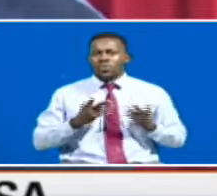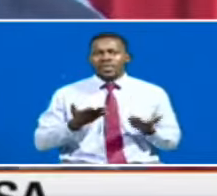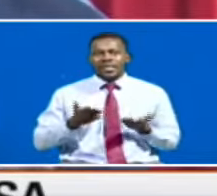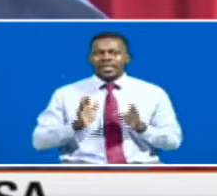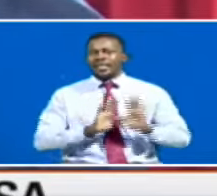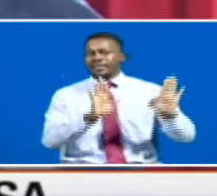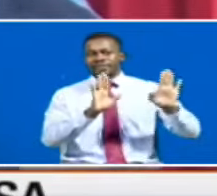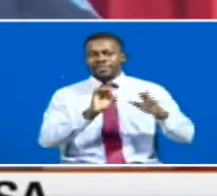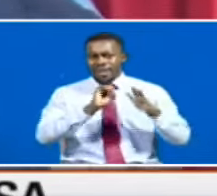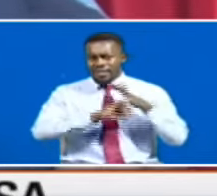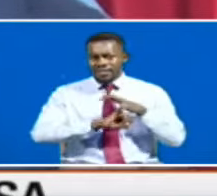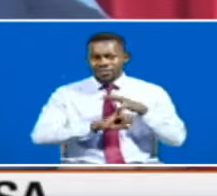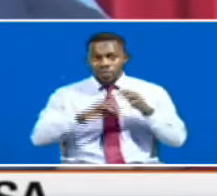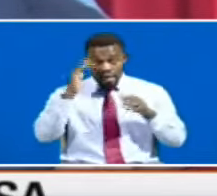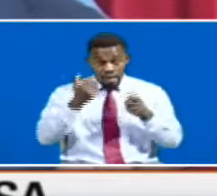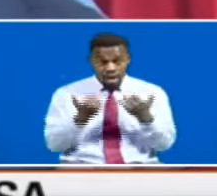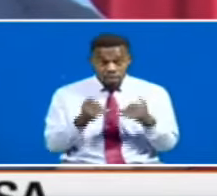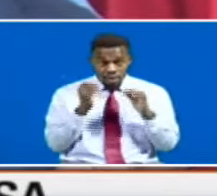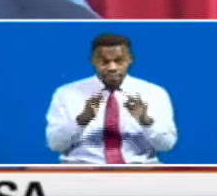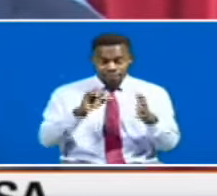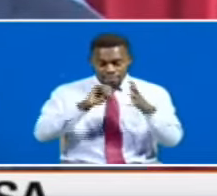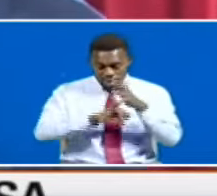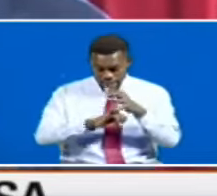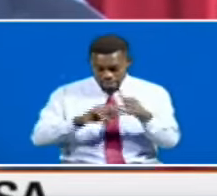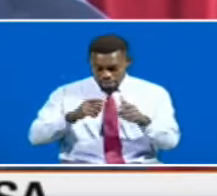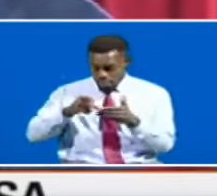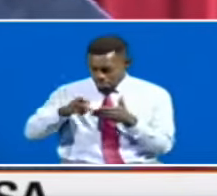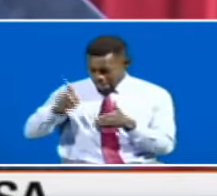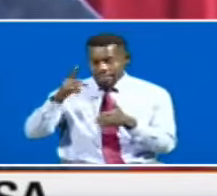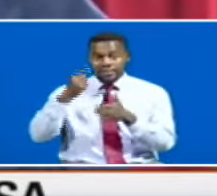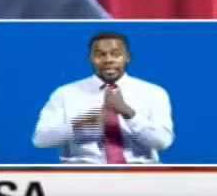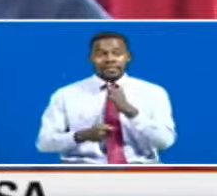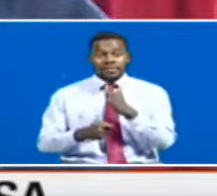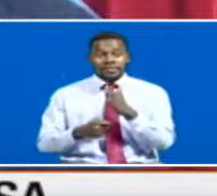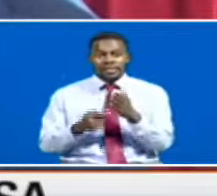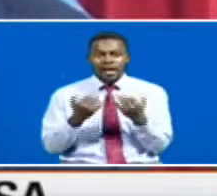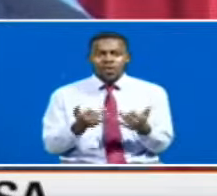just come and stay together. Very soon they will come, if you have a